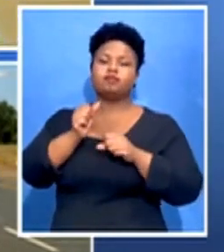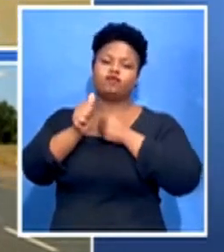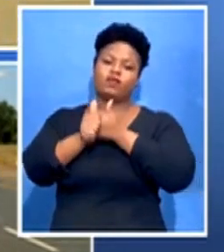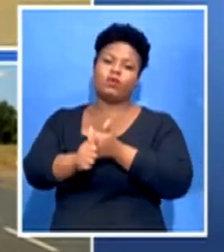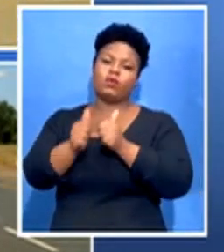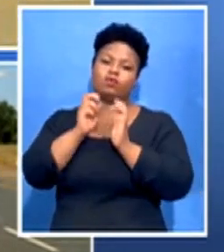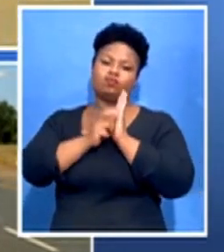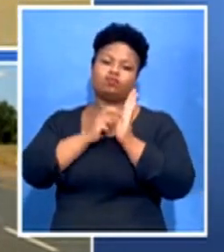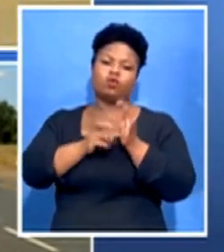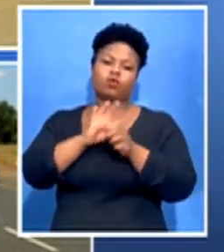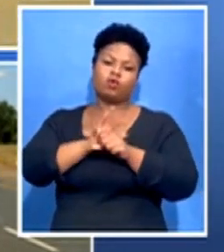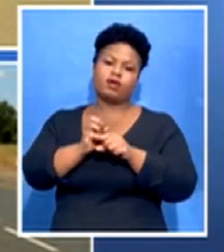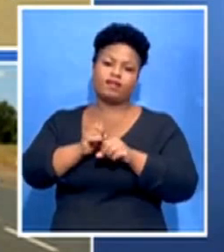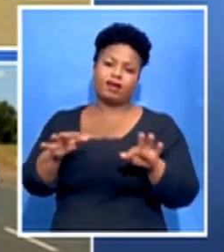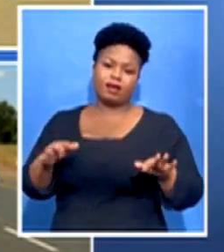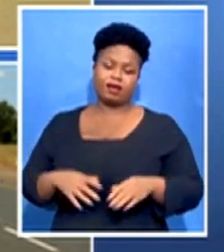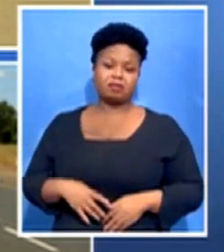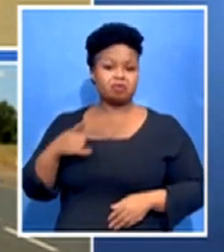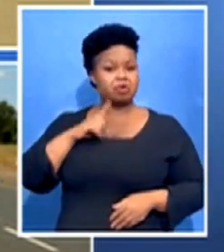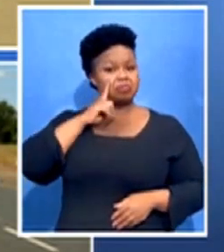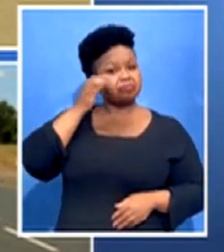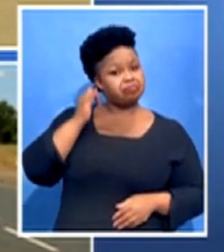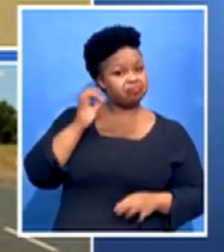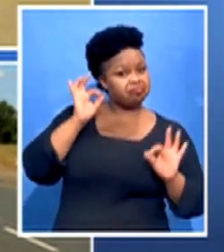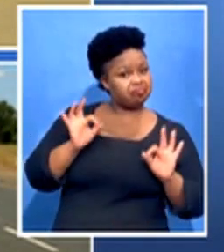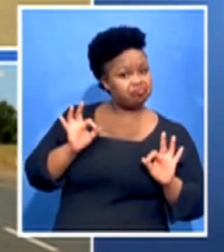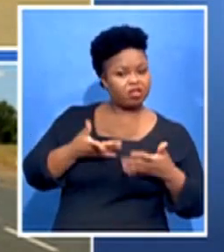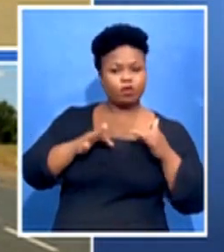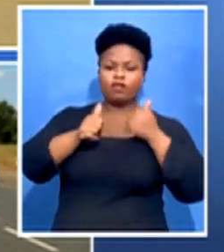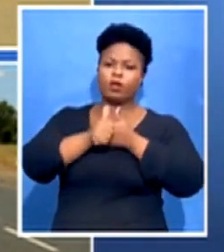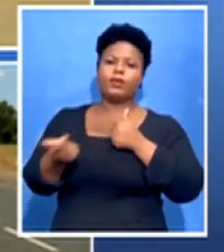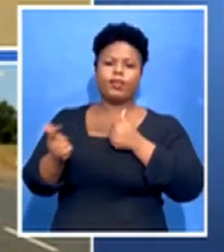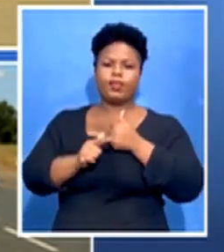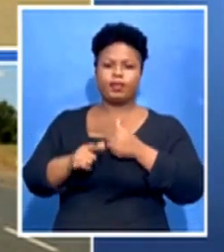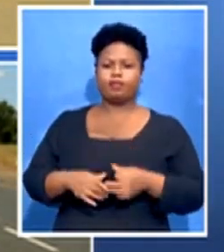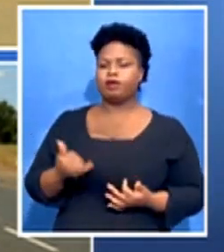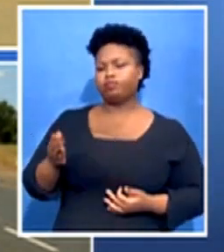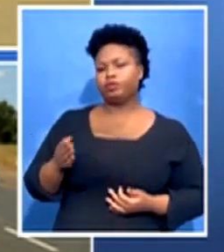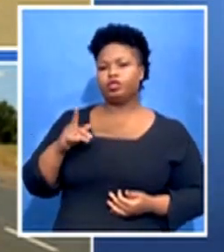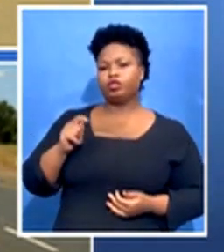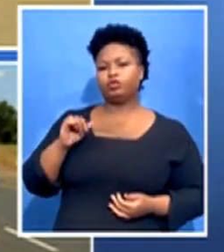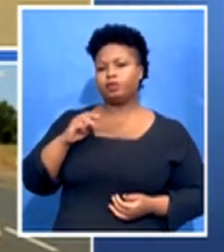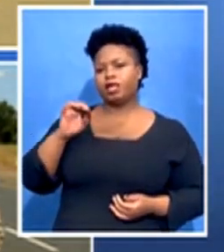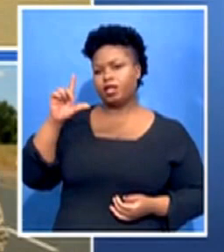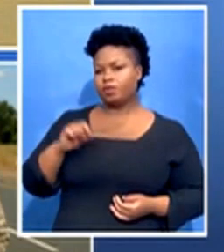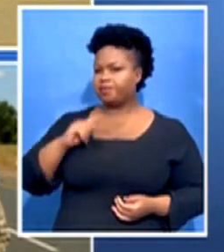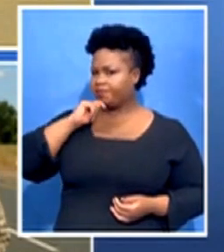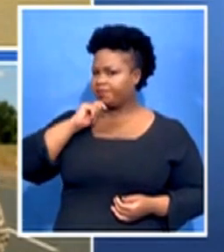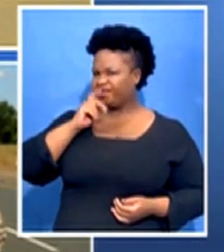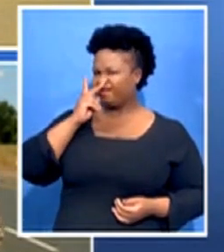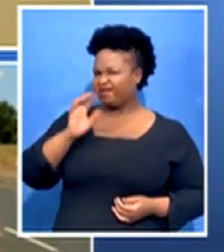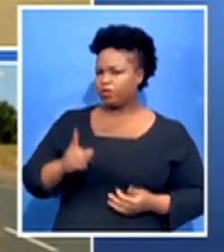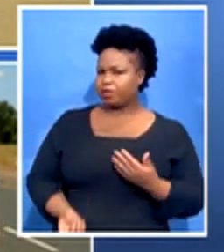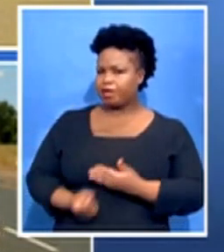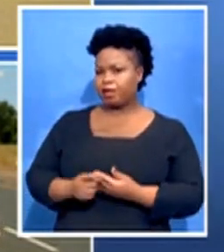see if travelers are complying. Let's bring in Tumelo now. Tumelo, very good morning to you. What are you witnessing there? Are motorists complying